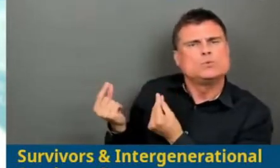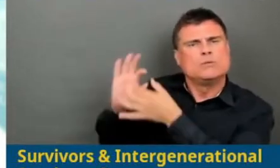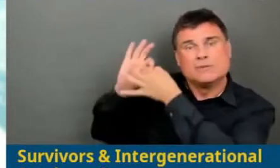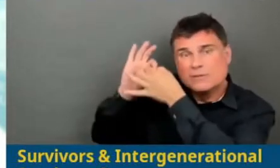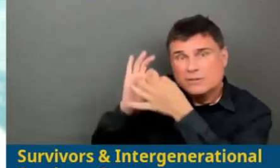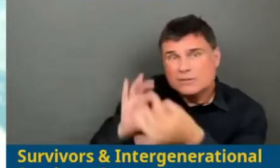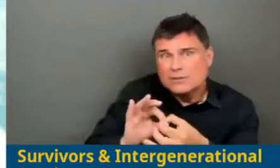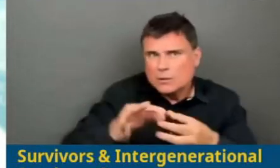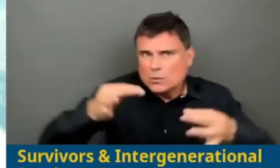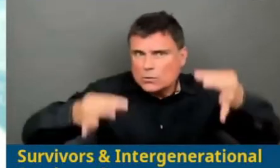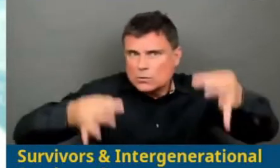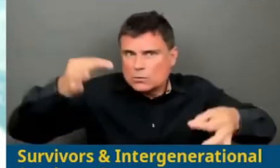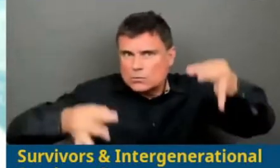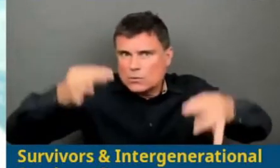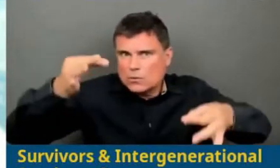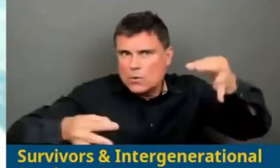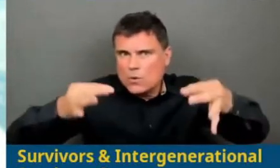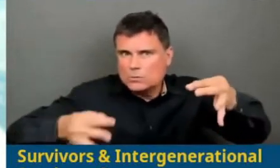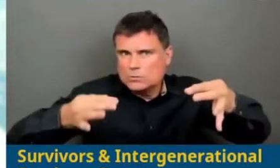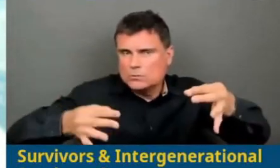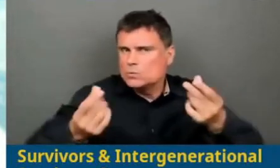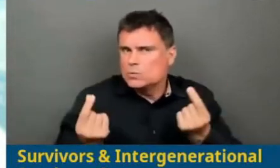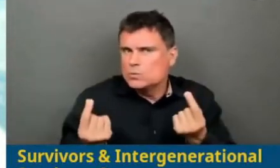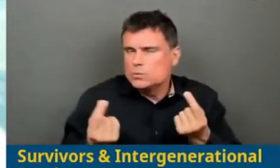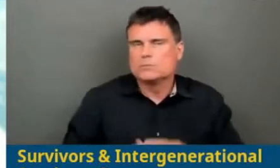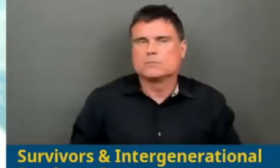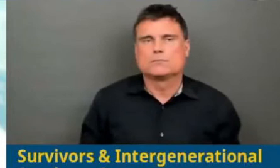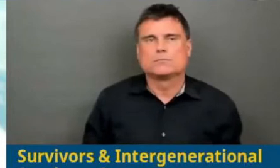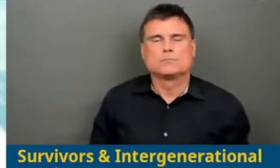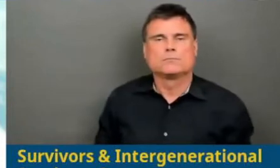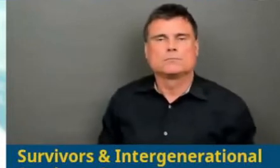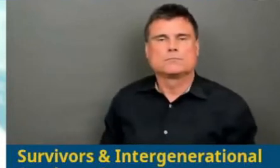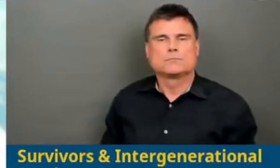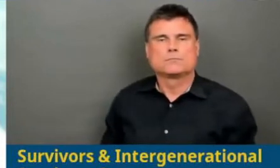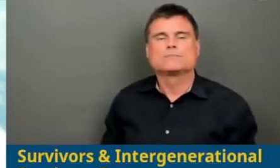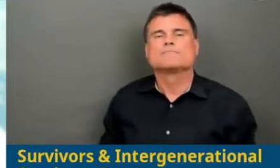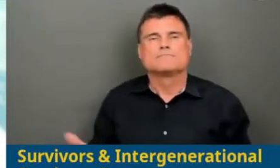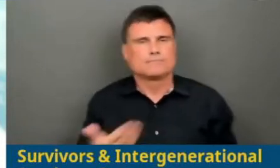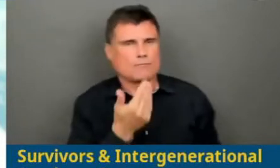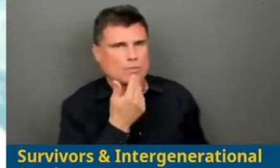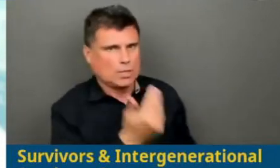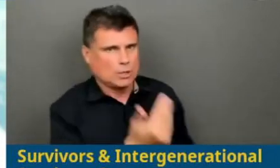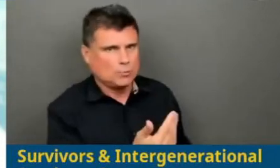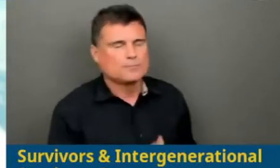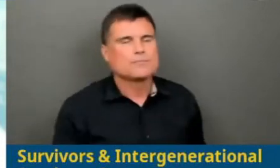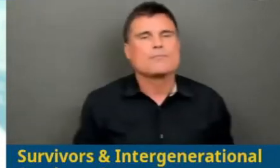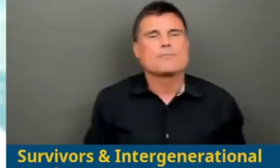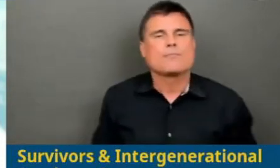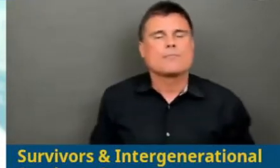justice aspects? Well, thank you, Lisa. Today's announcement, of course, has been about the response,